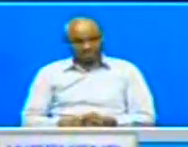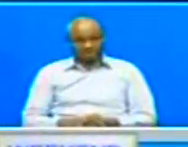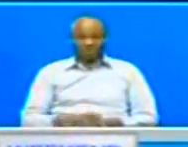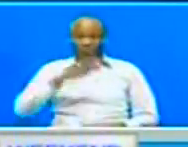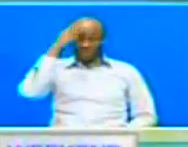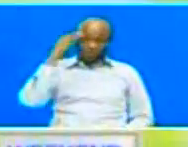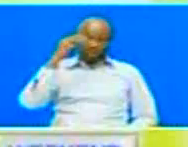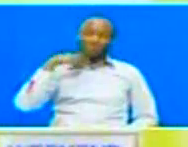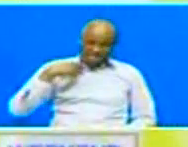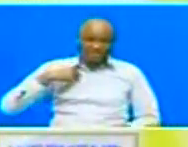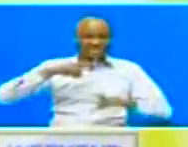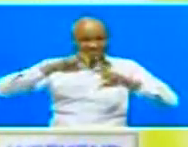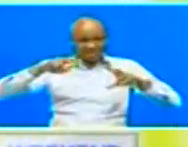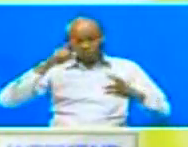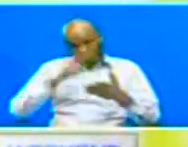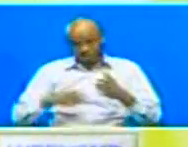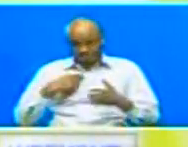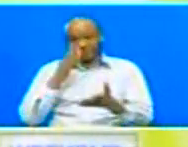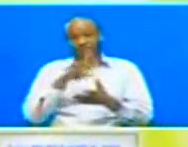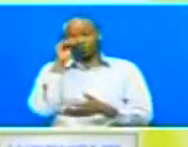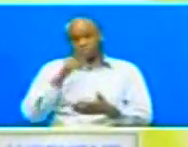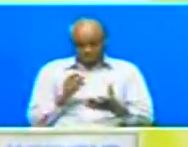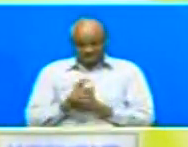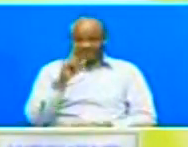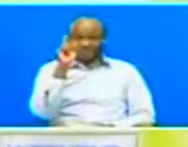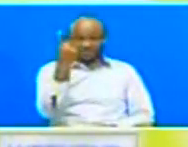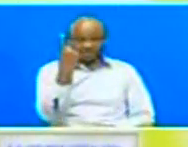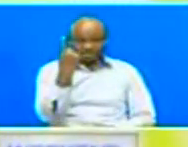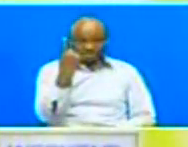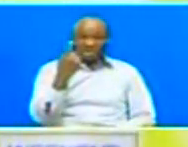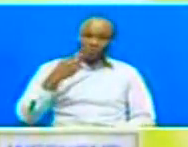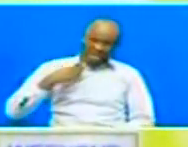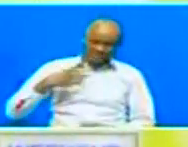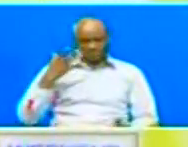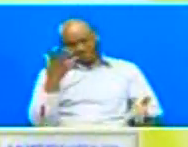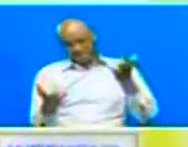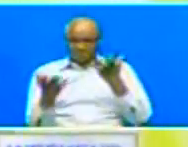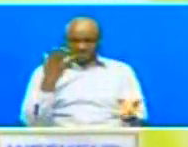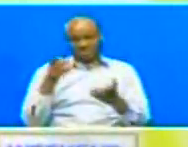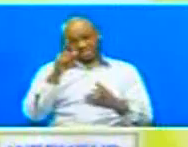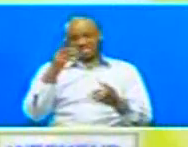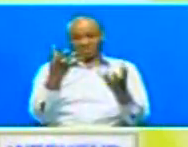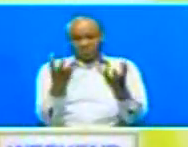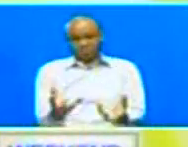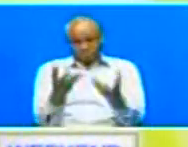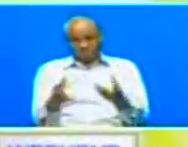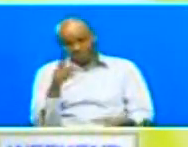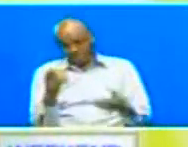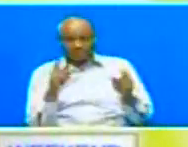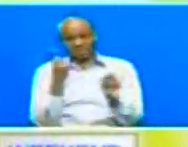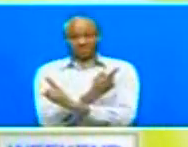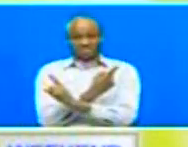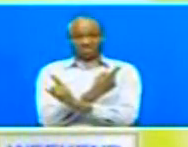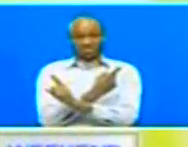Wilson, utafiti wangu umedhibitisha haya. Jambo la kwanza, kuna uwezekano ya kwamba makalio yalikuwa